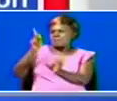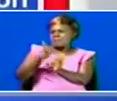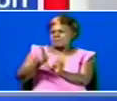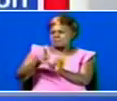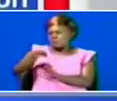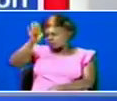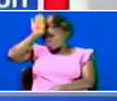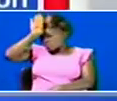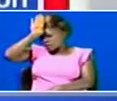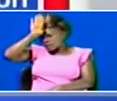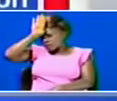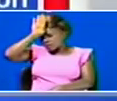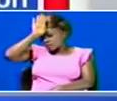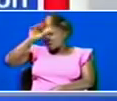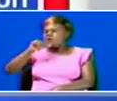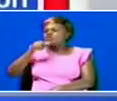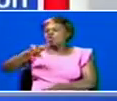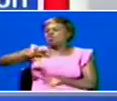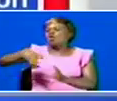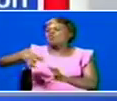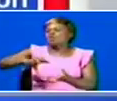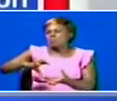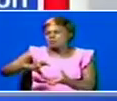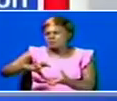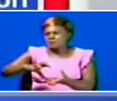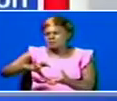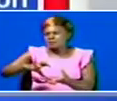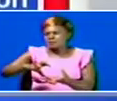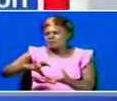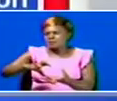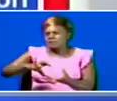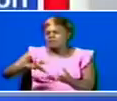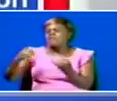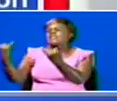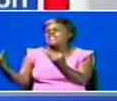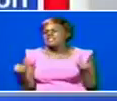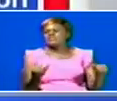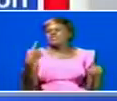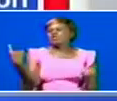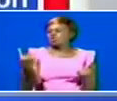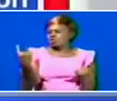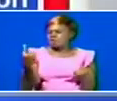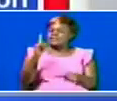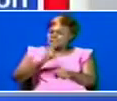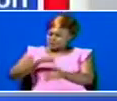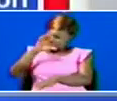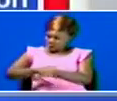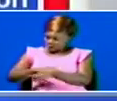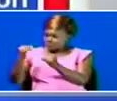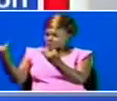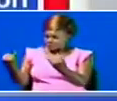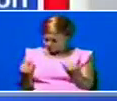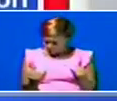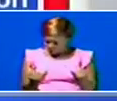in Dubai, it's not an automatic slot for them. It's normally by invitation. When you get the invitation,